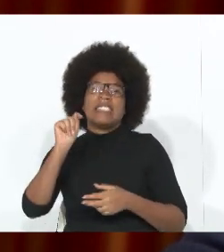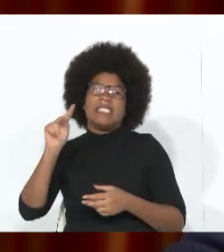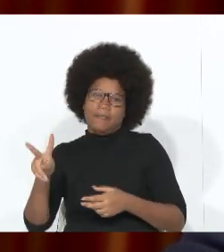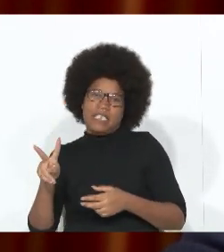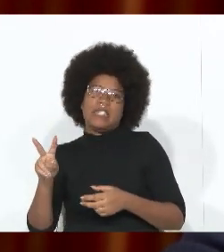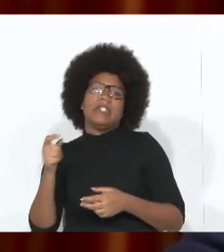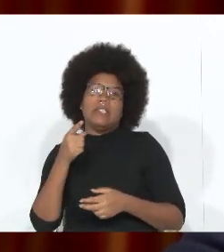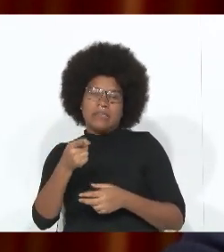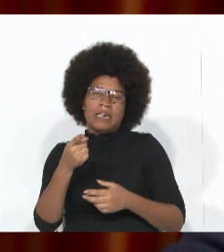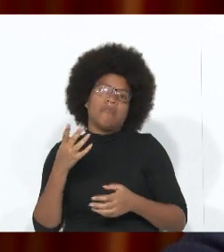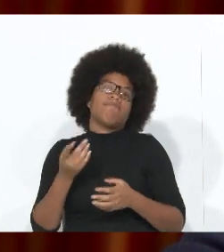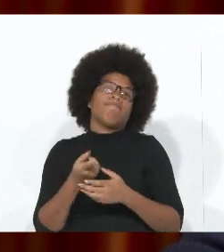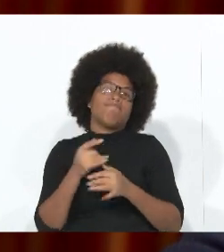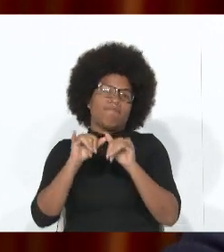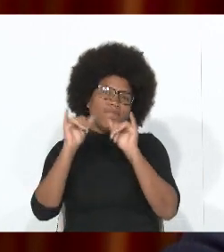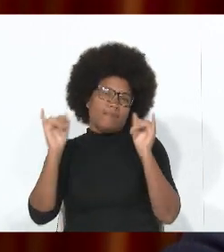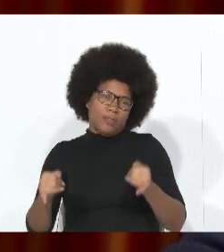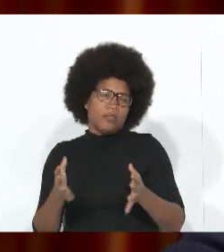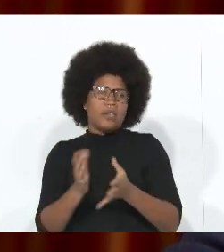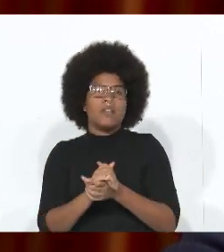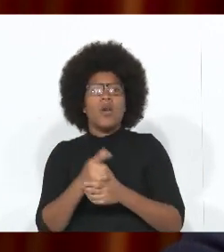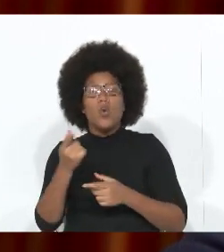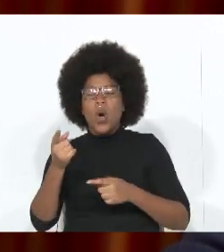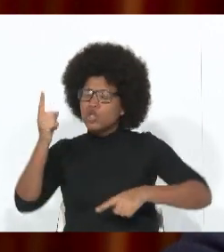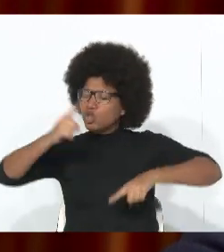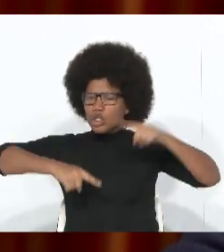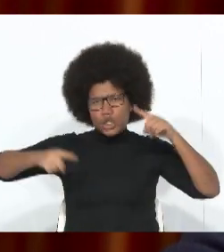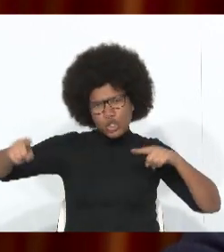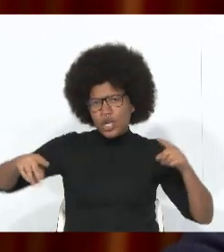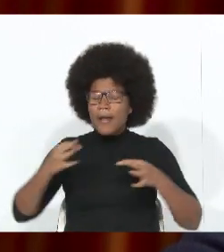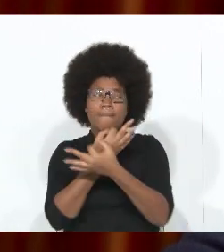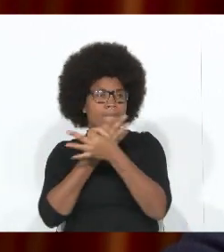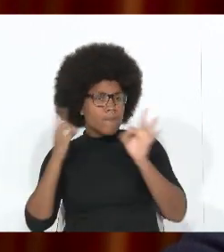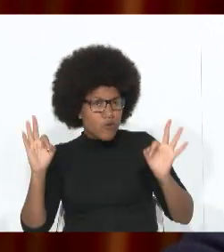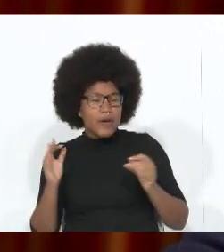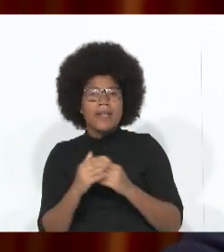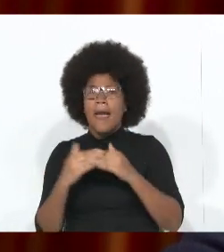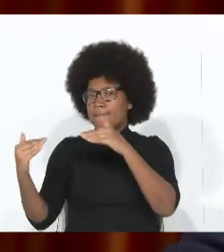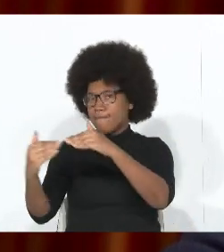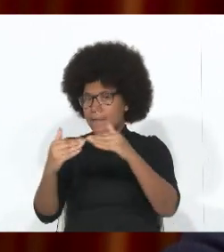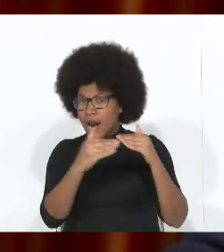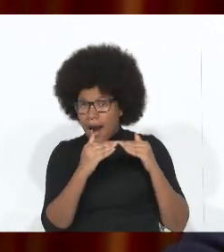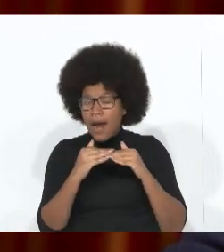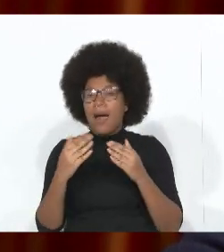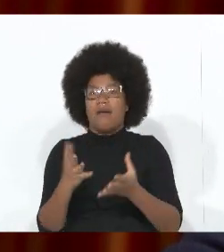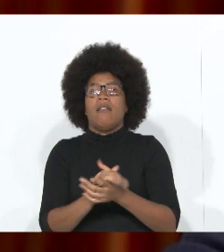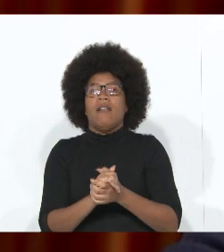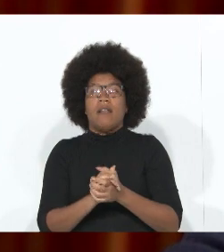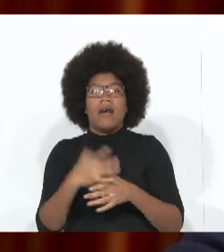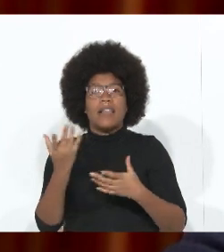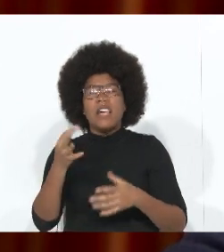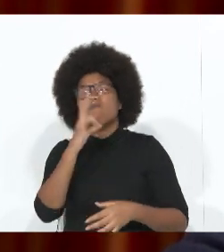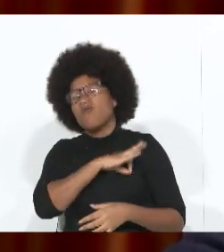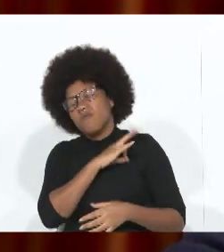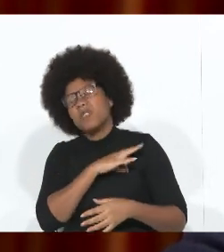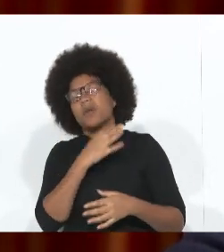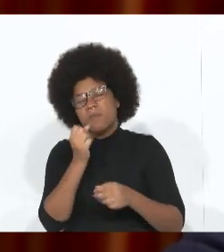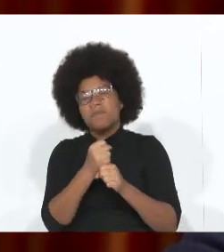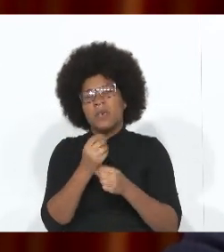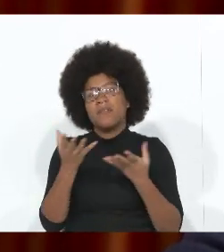in a fully modernized and dynamic industry with a fair and competitive market. And therefore, on